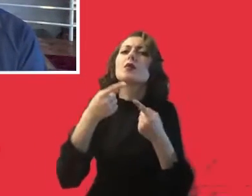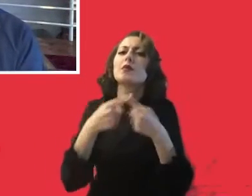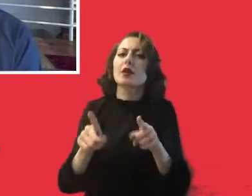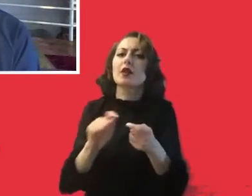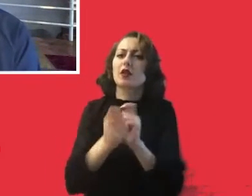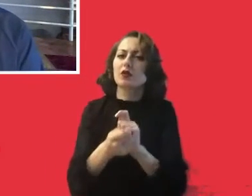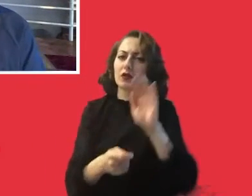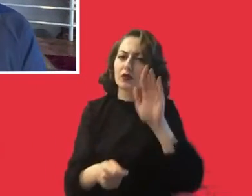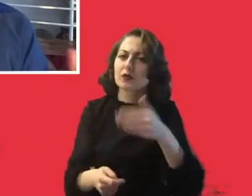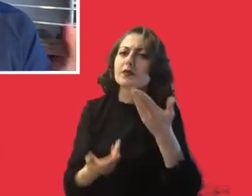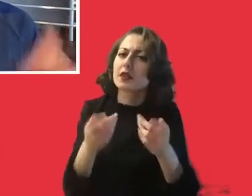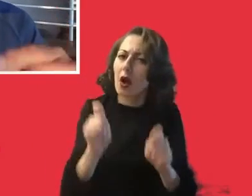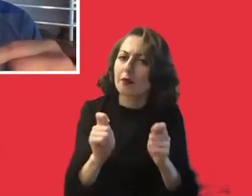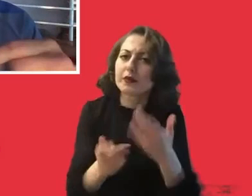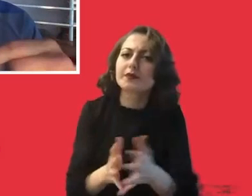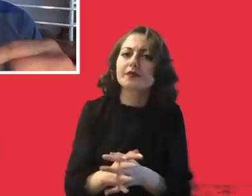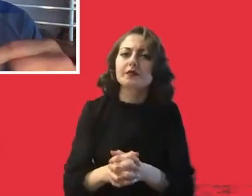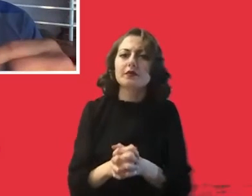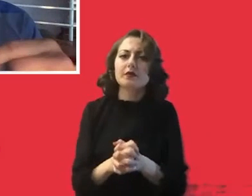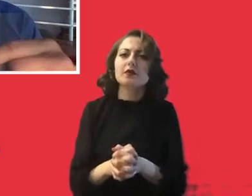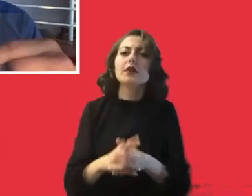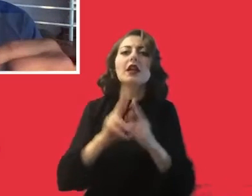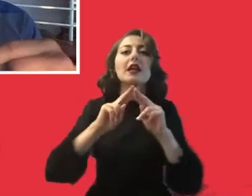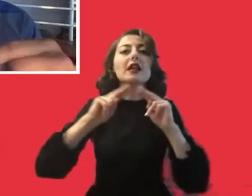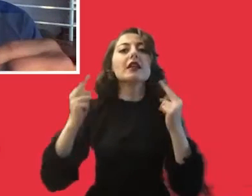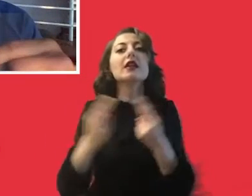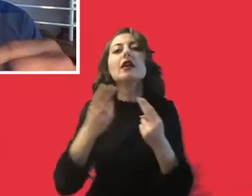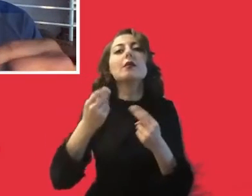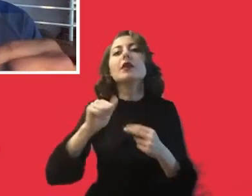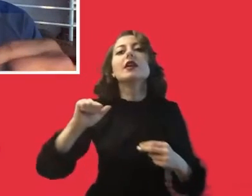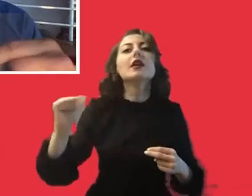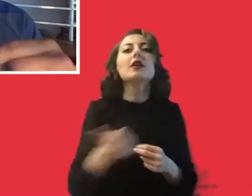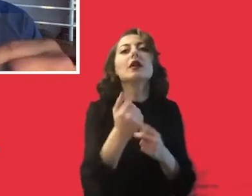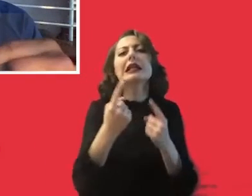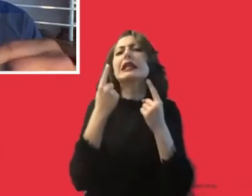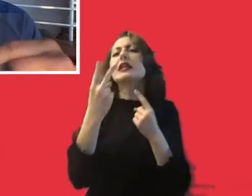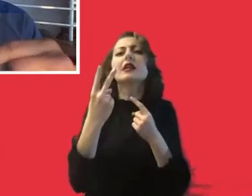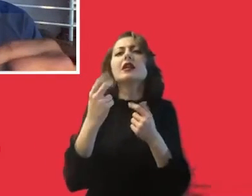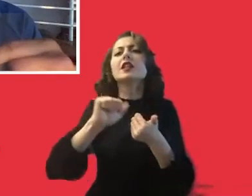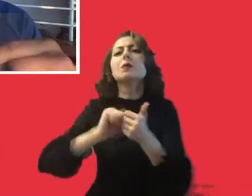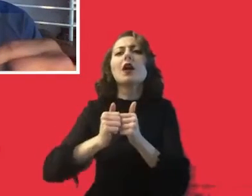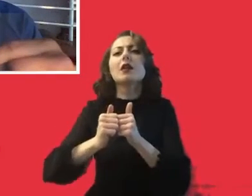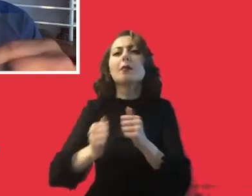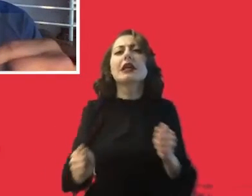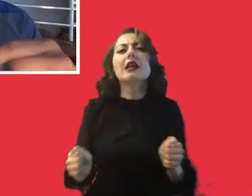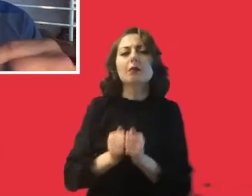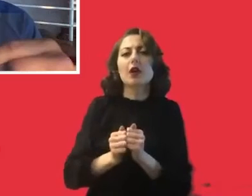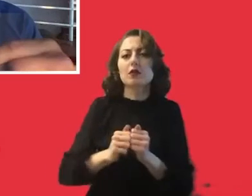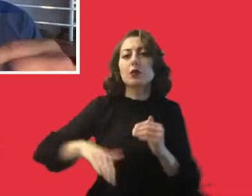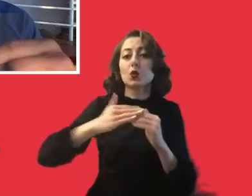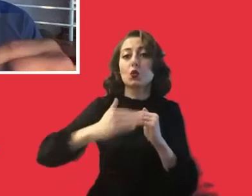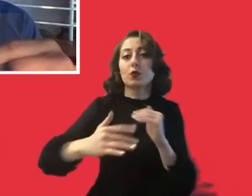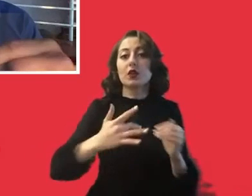sports world, and we are organizing tons of projects. And the most important sports activity in the world's